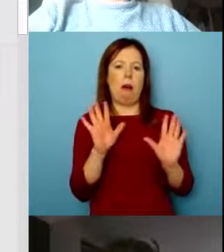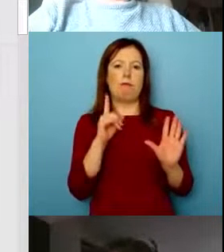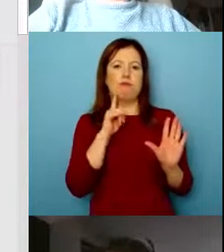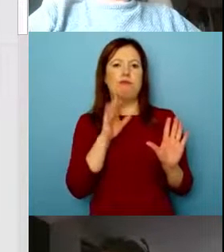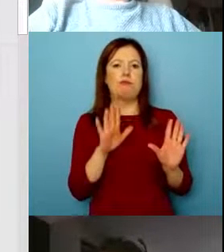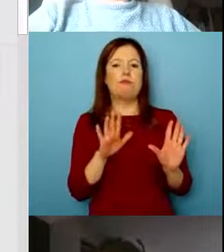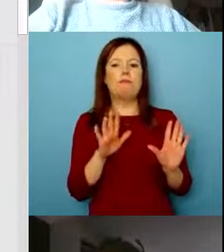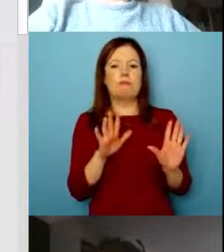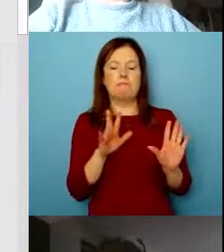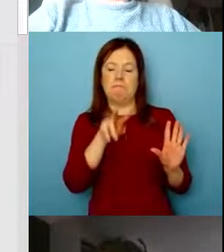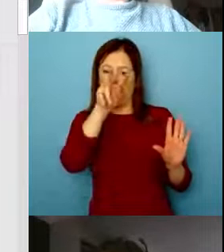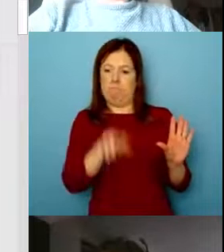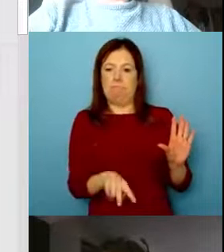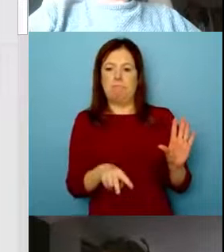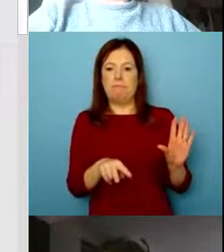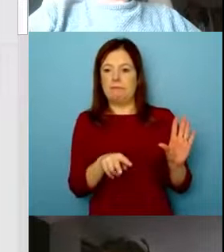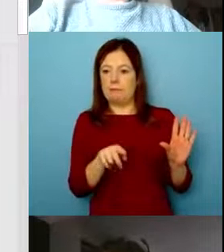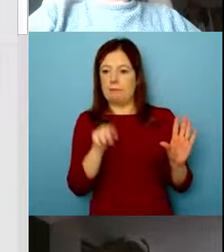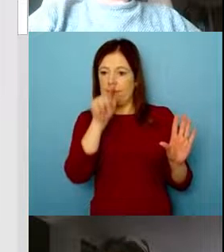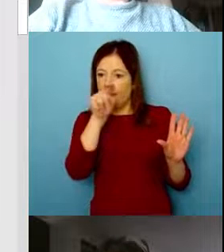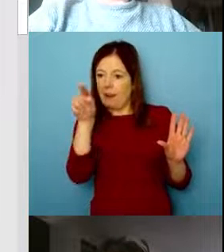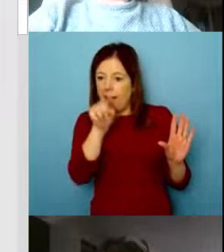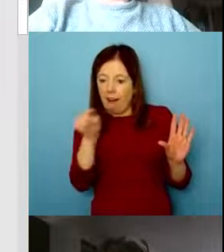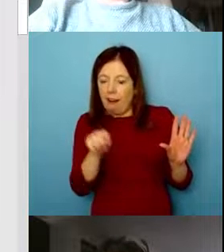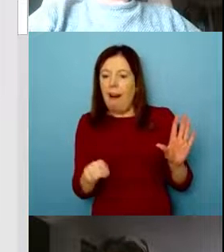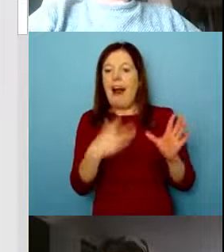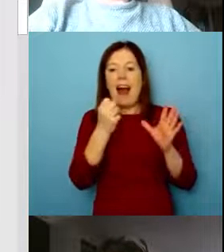and people can easily see which accessibility versions